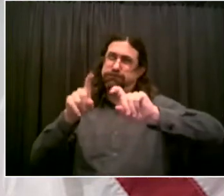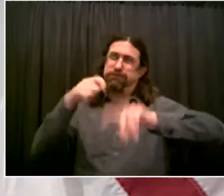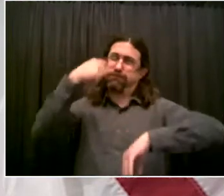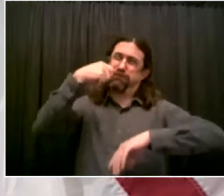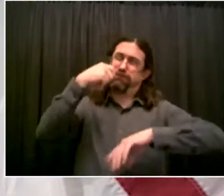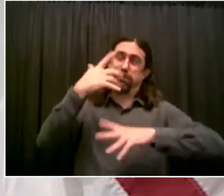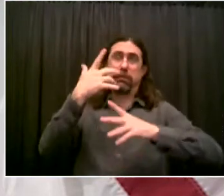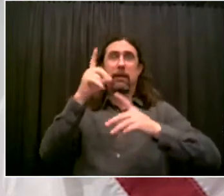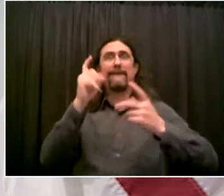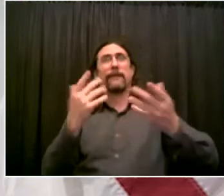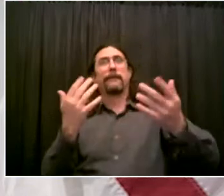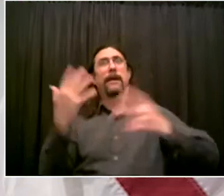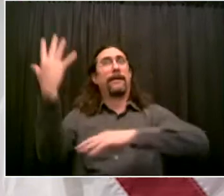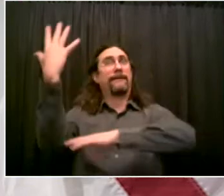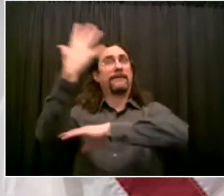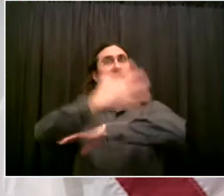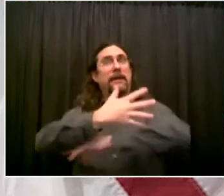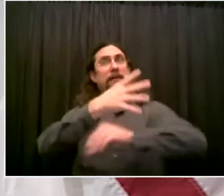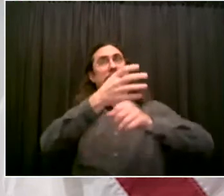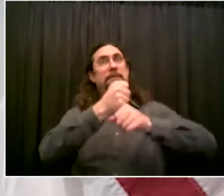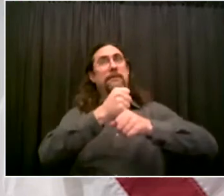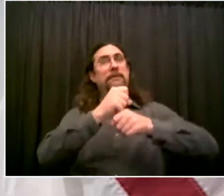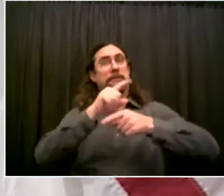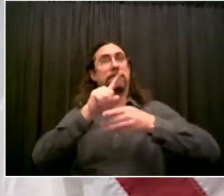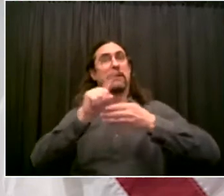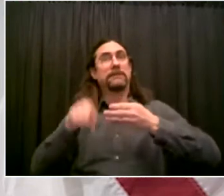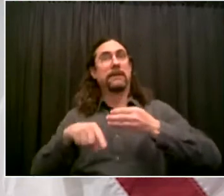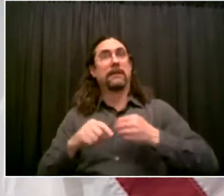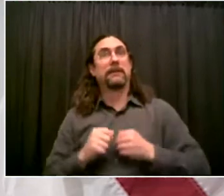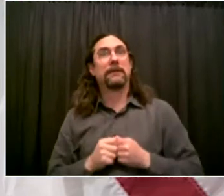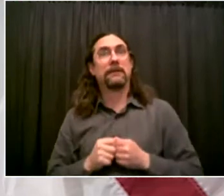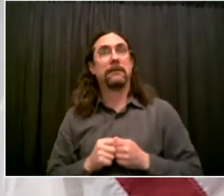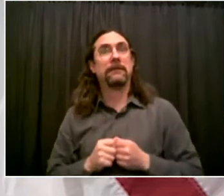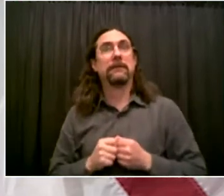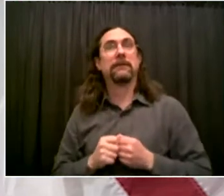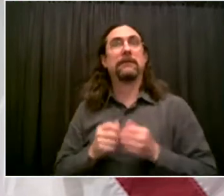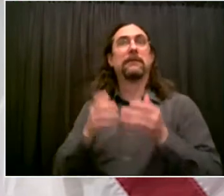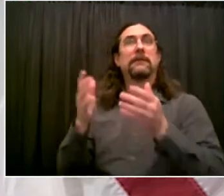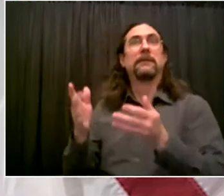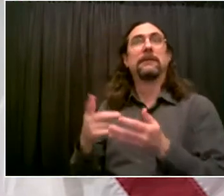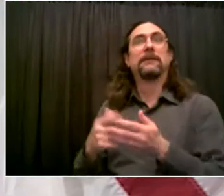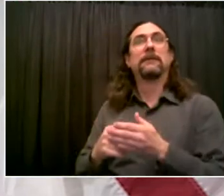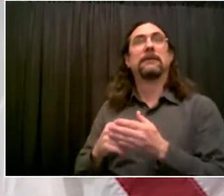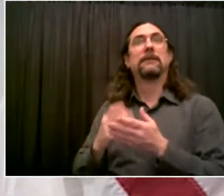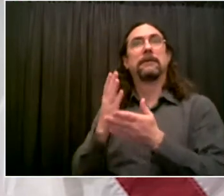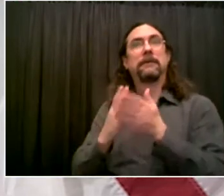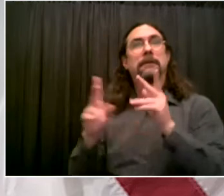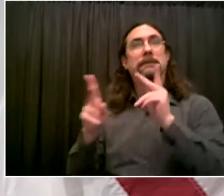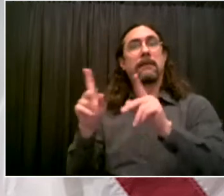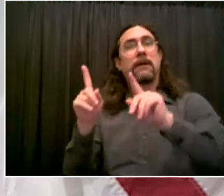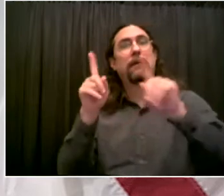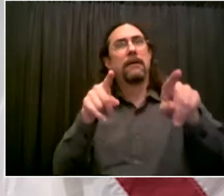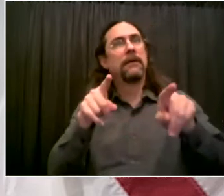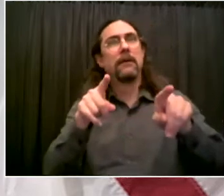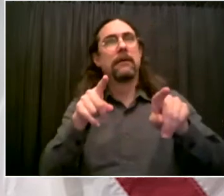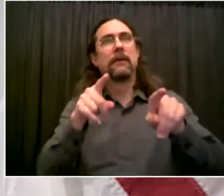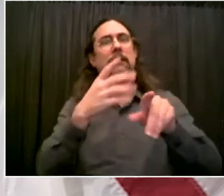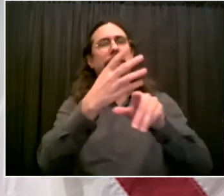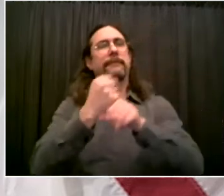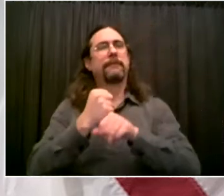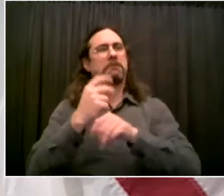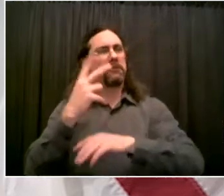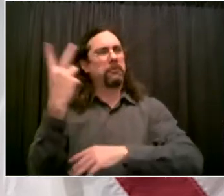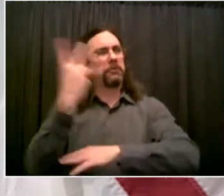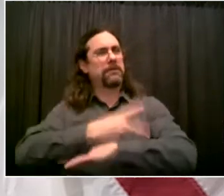out, where the spread might be, just in general, what kind of an effect less testing has on us right now. It's a great